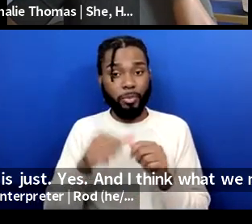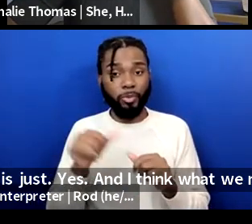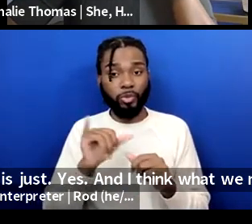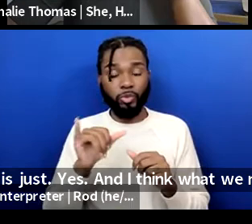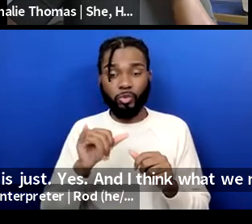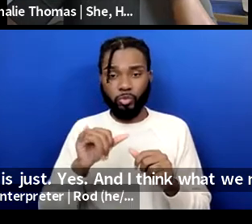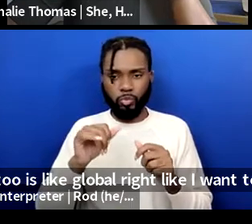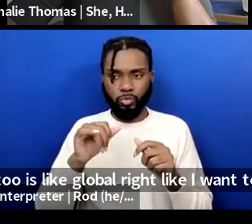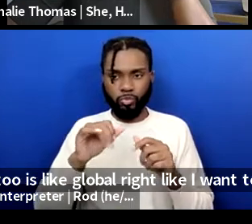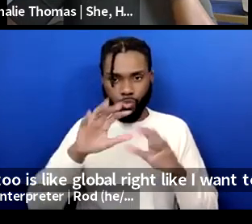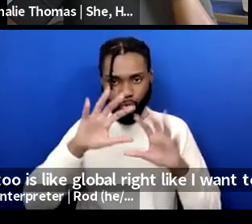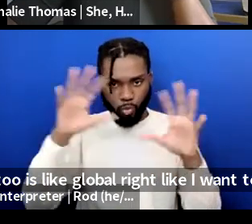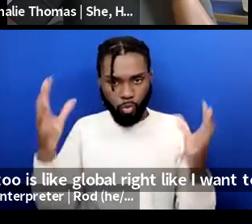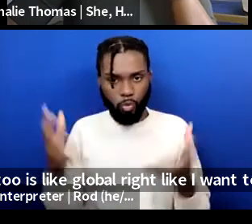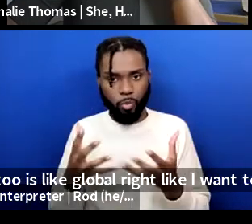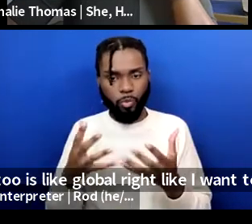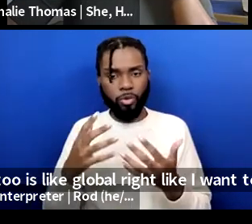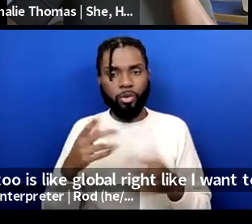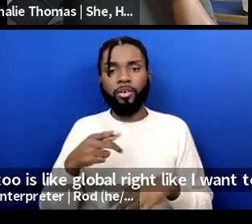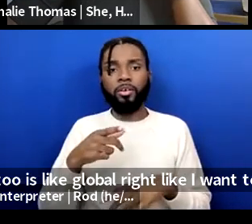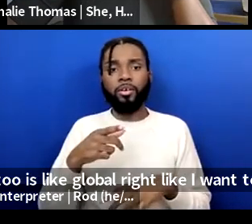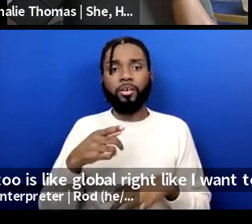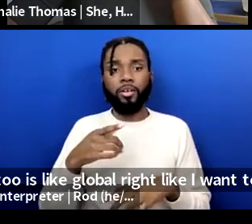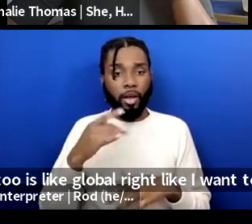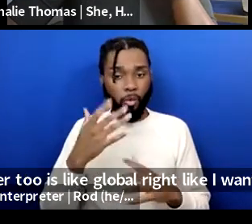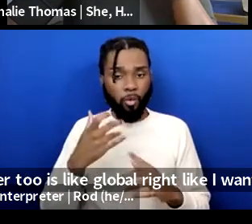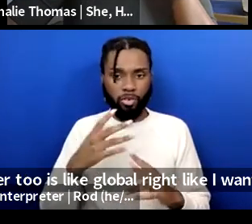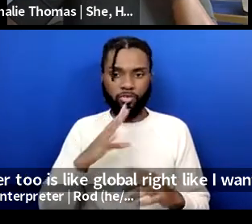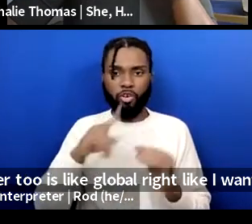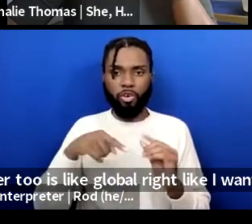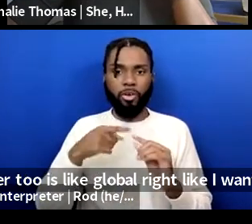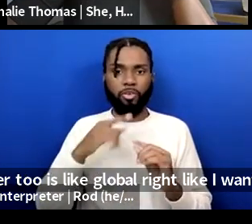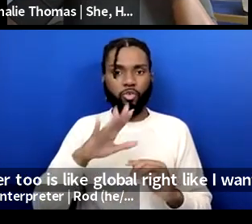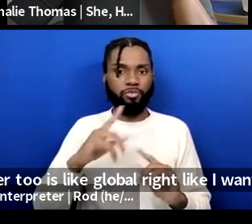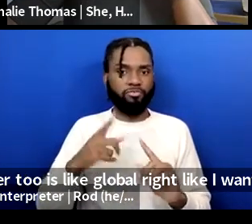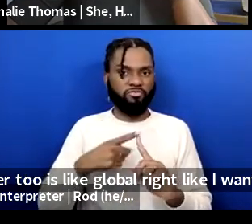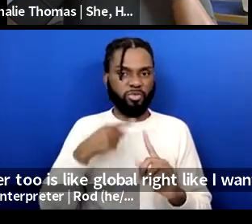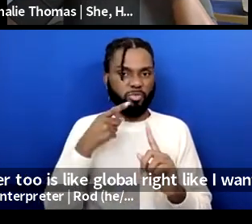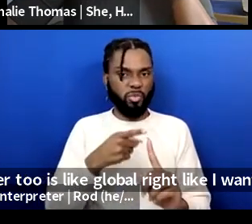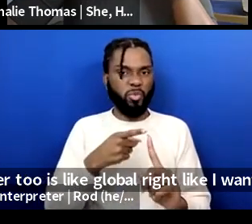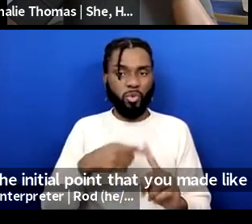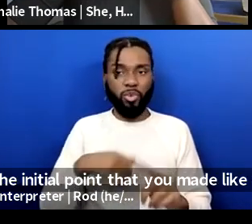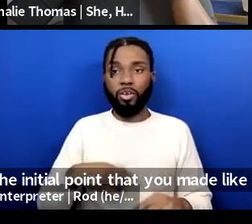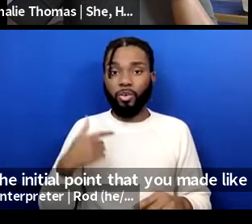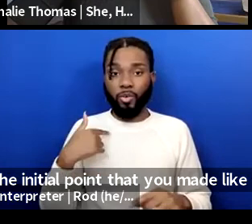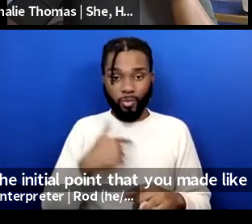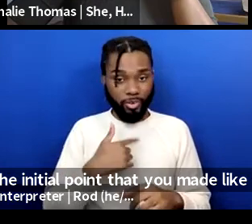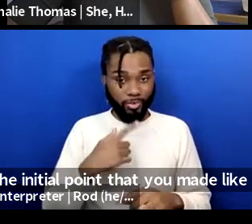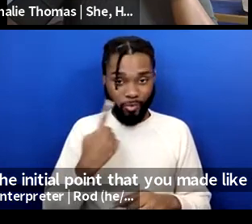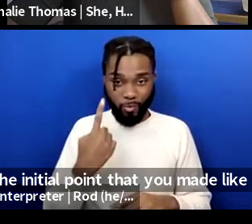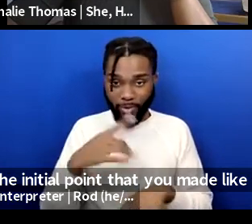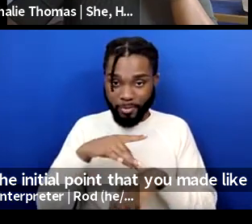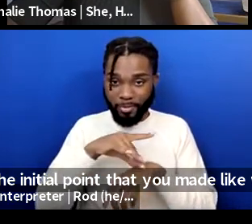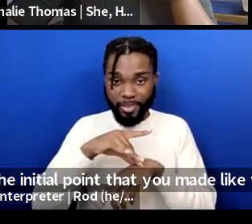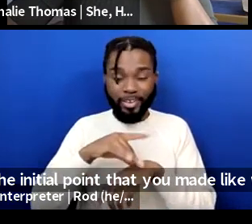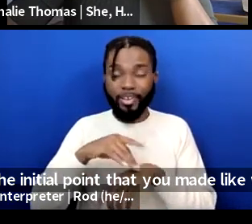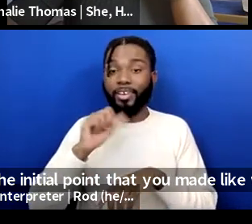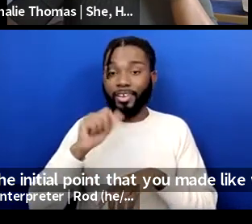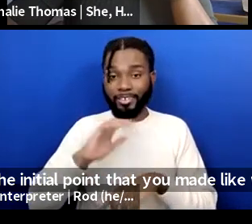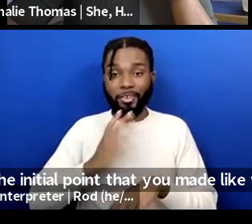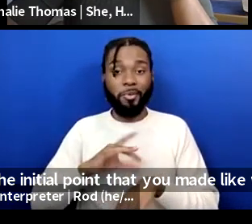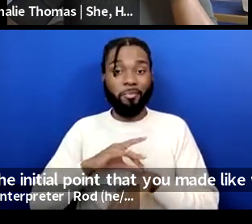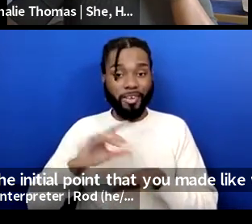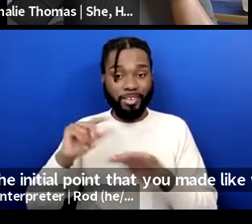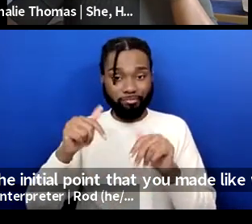want to bring back the initial point that you made. Like we are one planet. Yes, she's dying, but we can